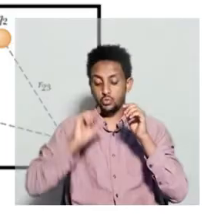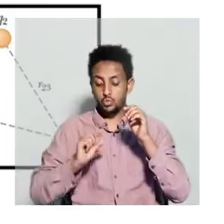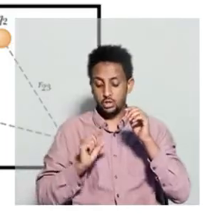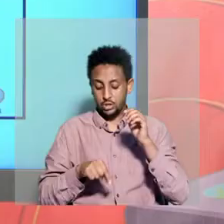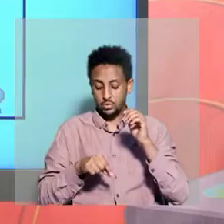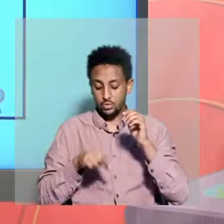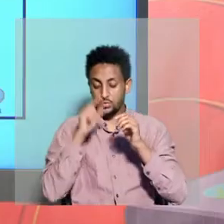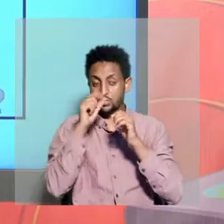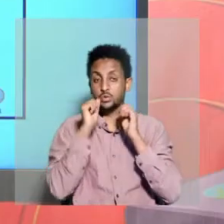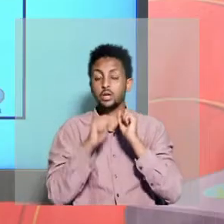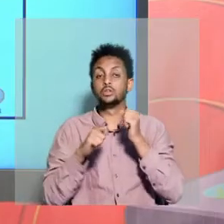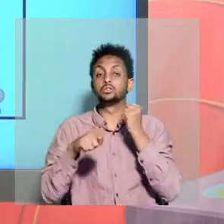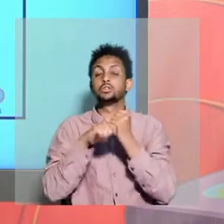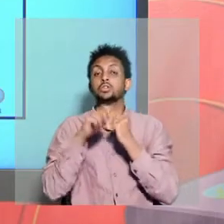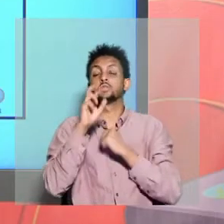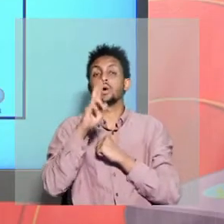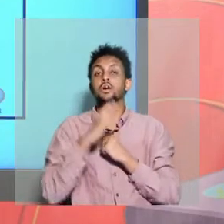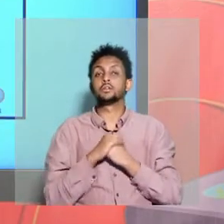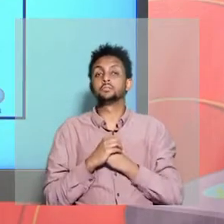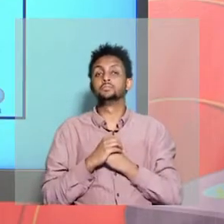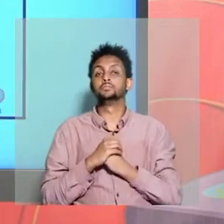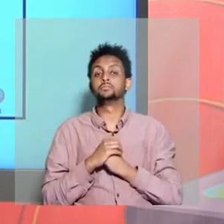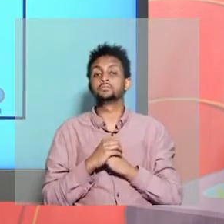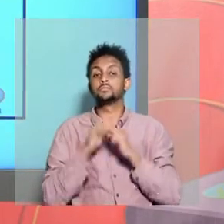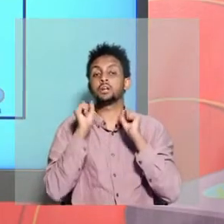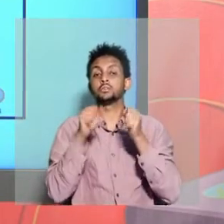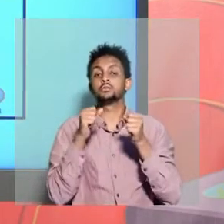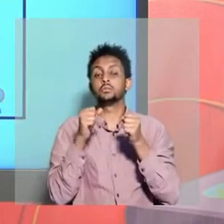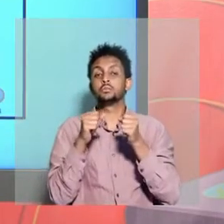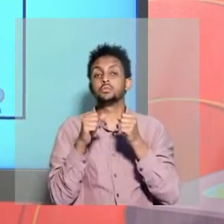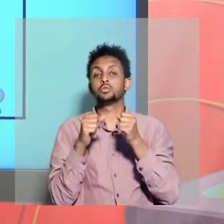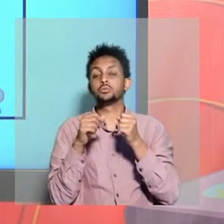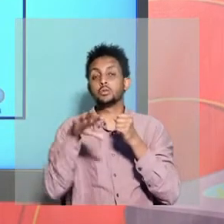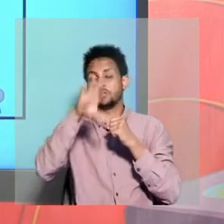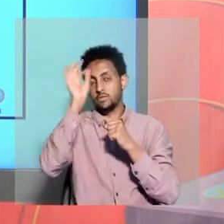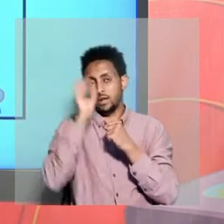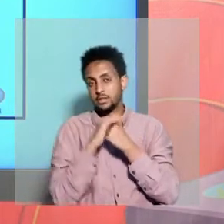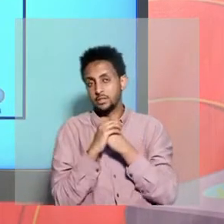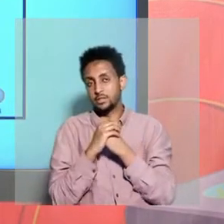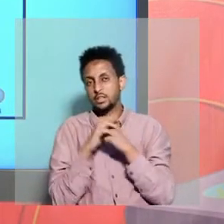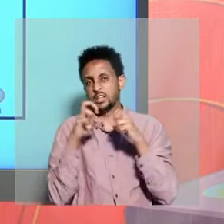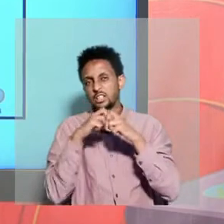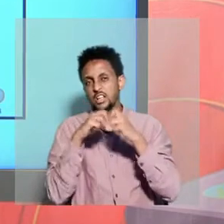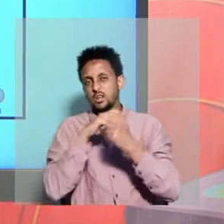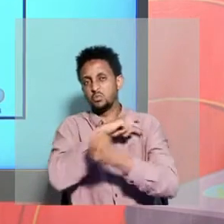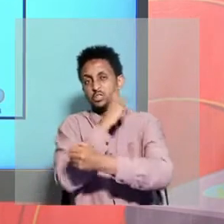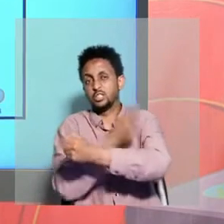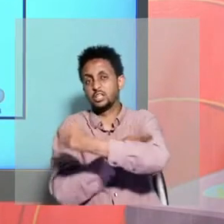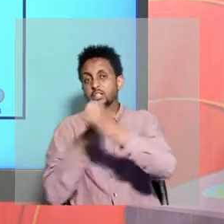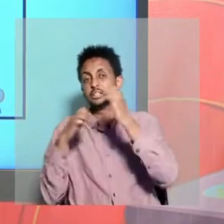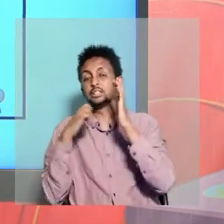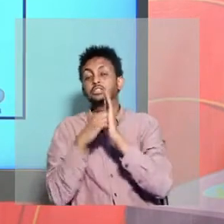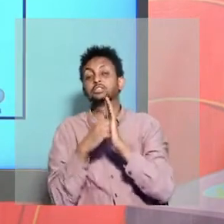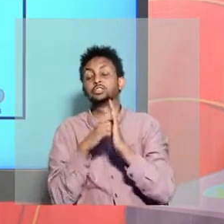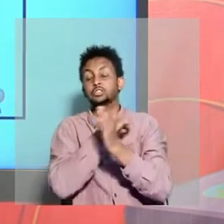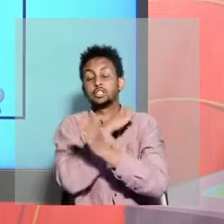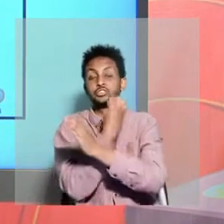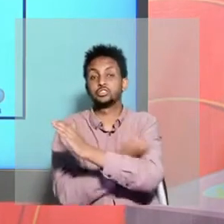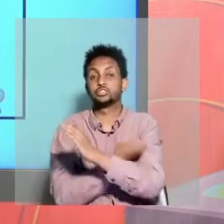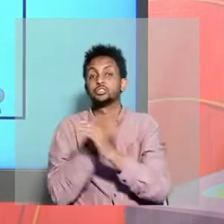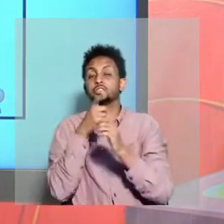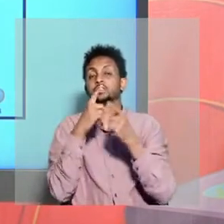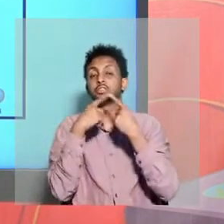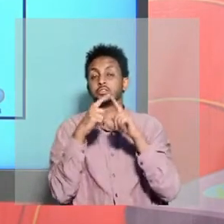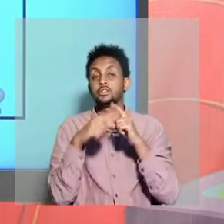the test charge over R. It's also possible to find electrical potential energy